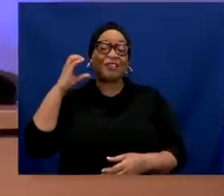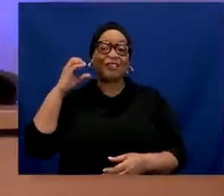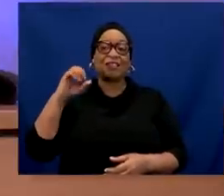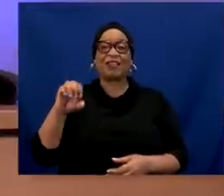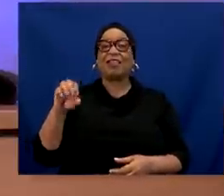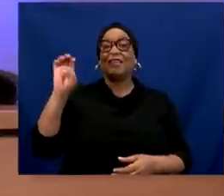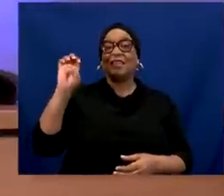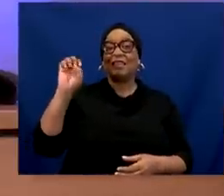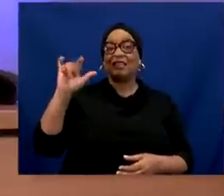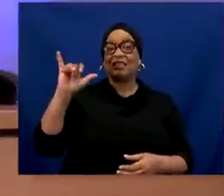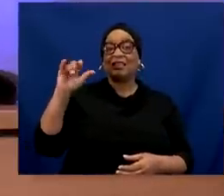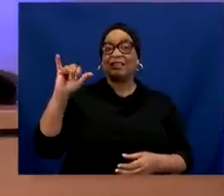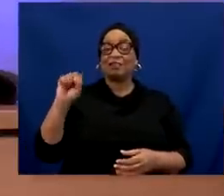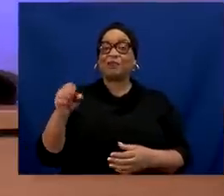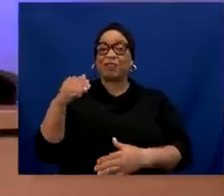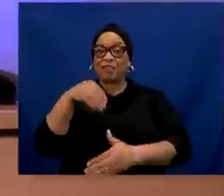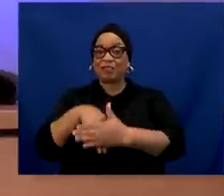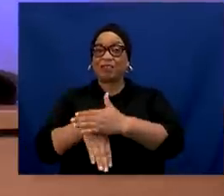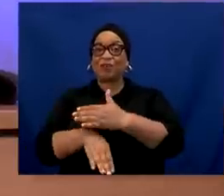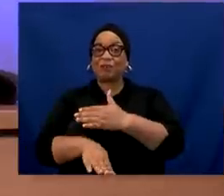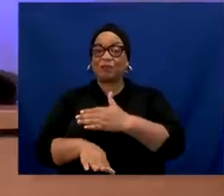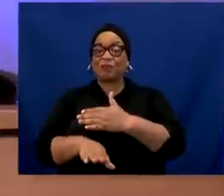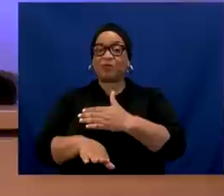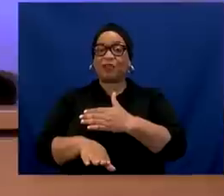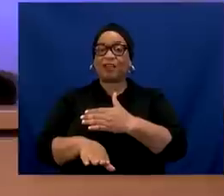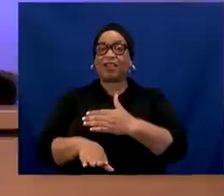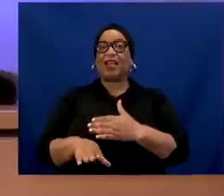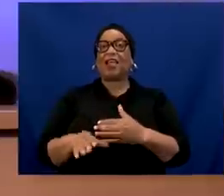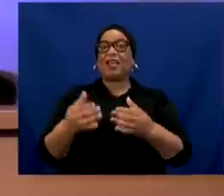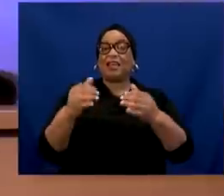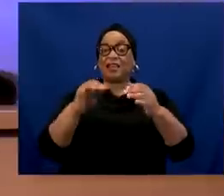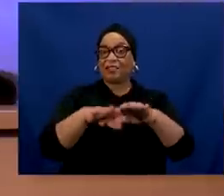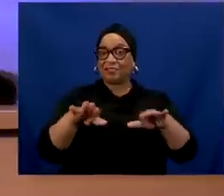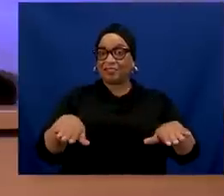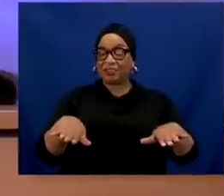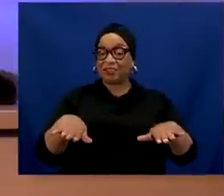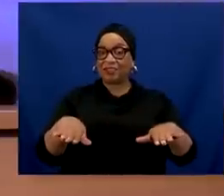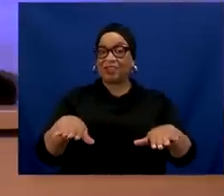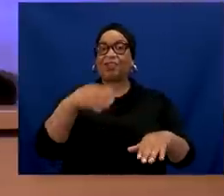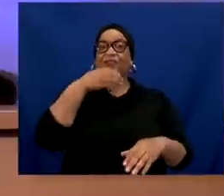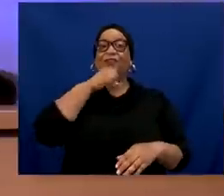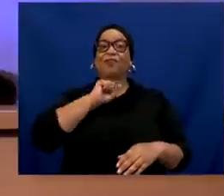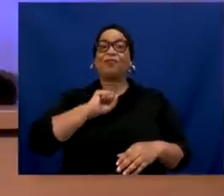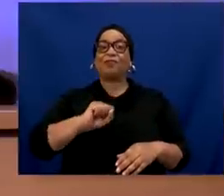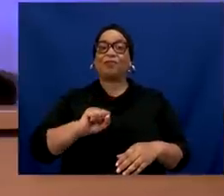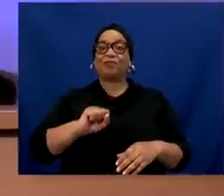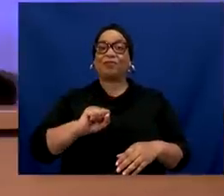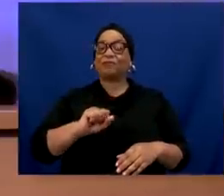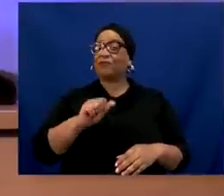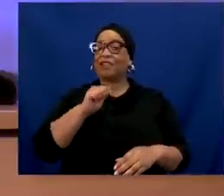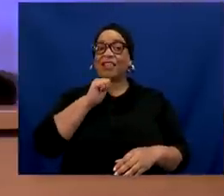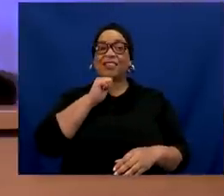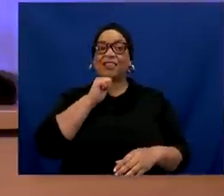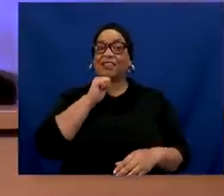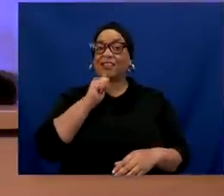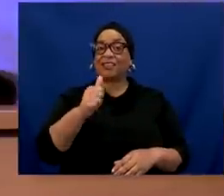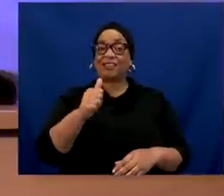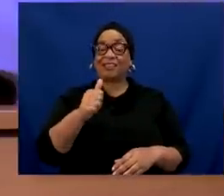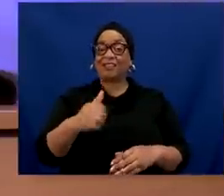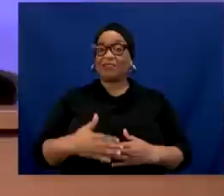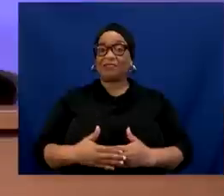is going to have a child in her old age. And she who was said to be unable to